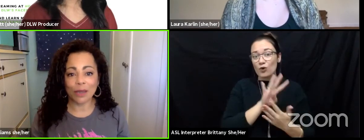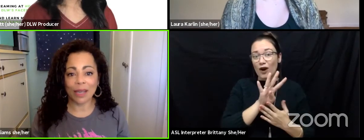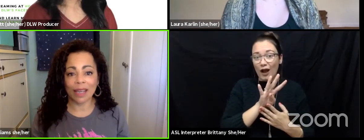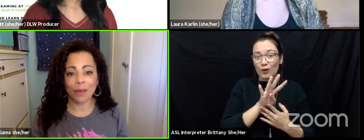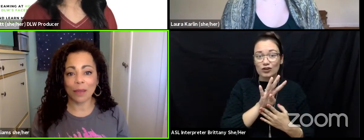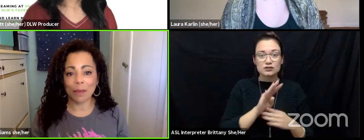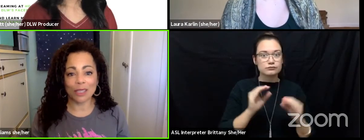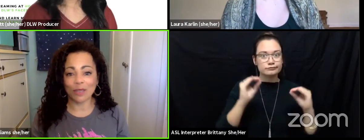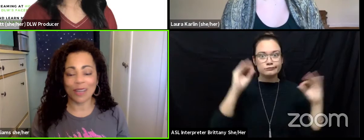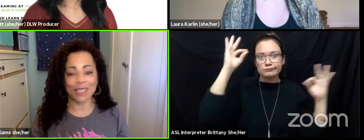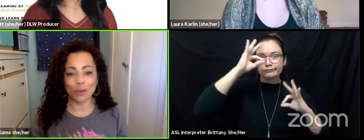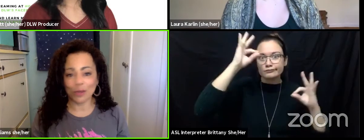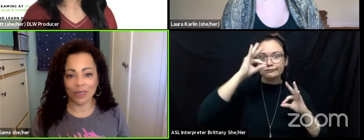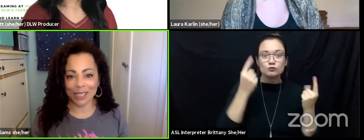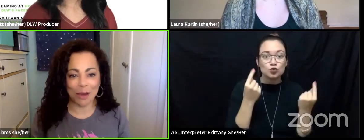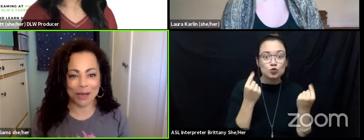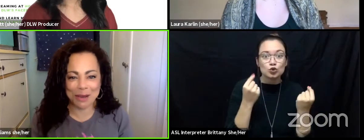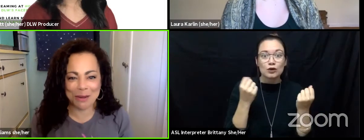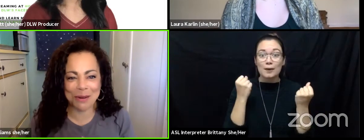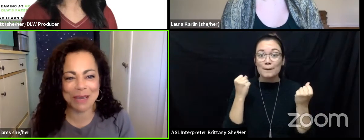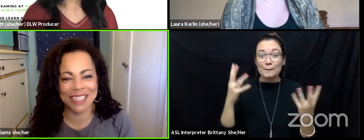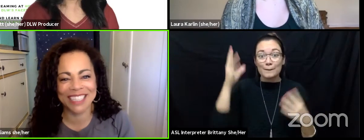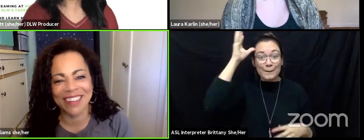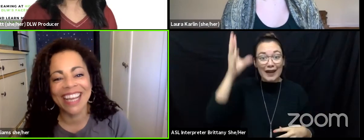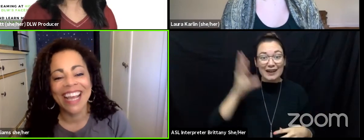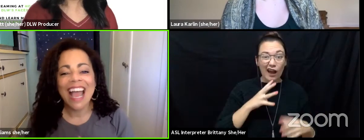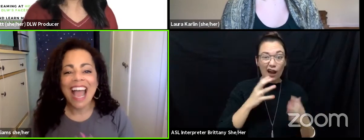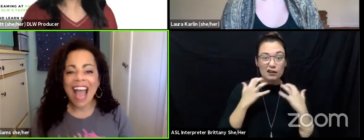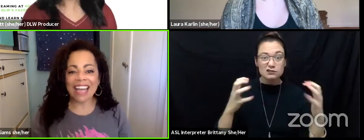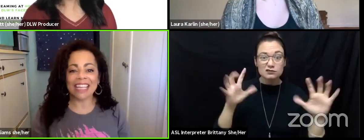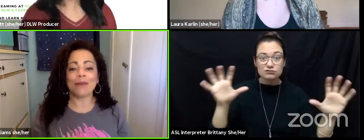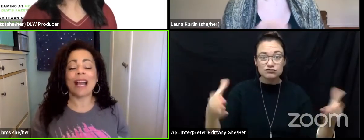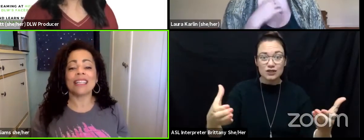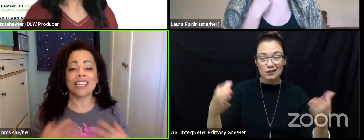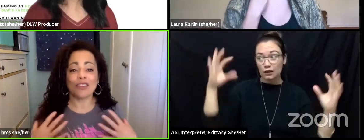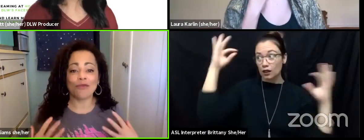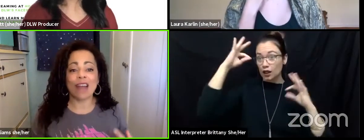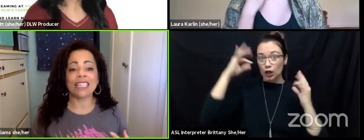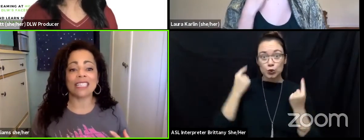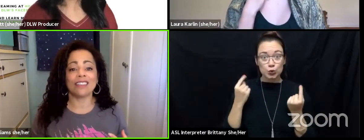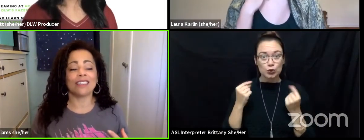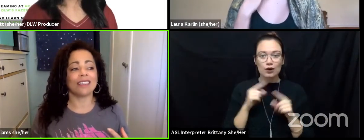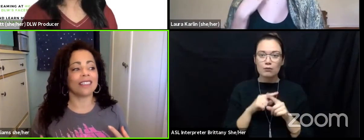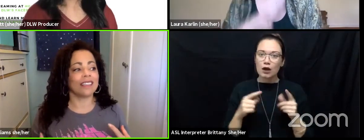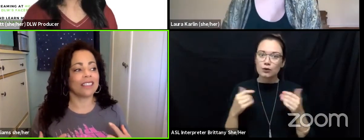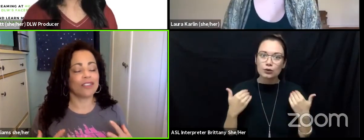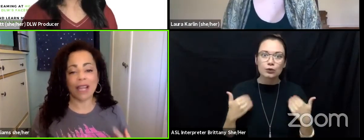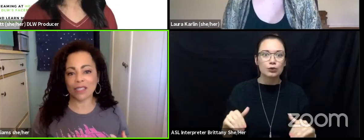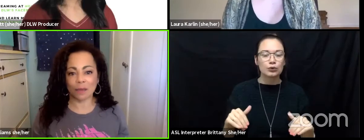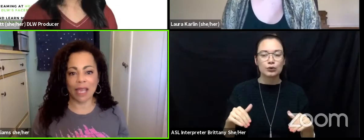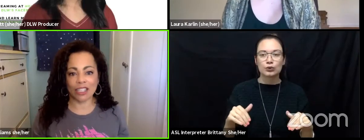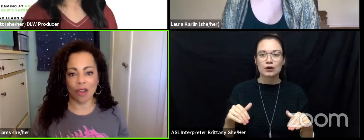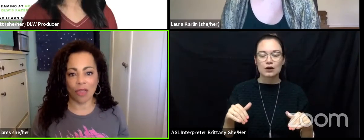were doing, with a bunch of guys who also had no clue what we were doing. And it had such a radical